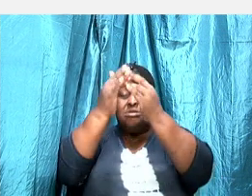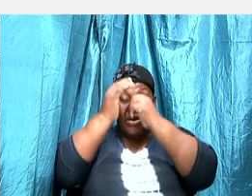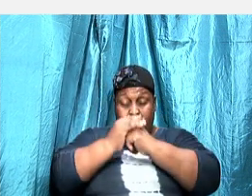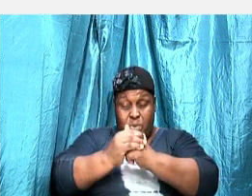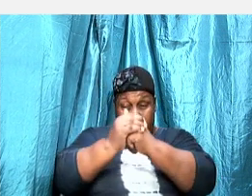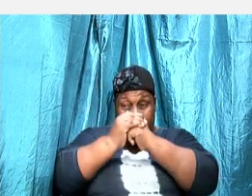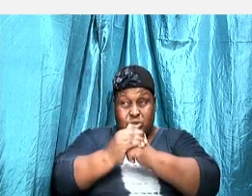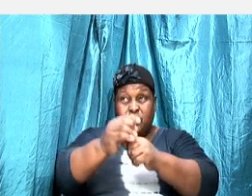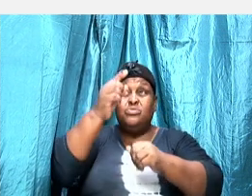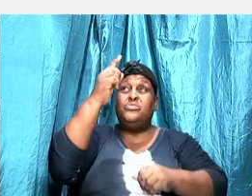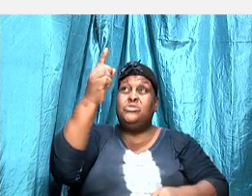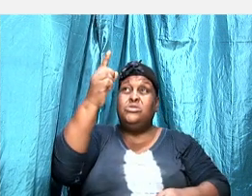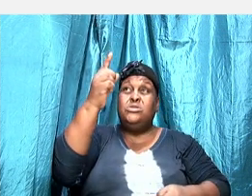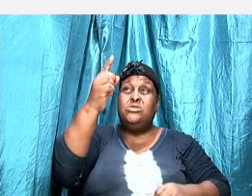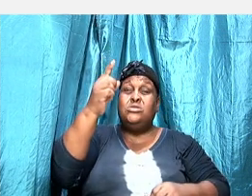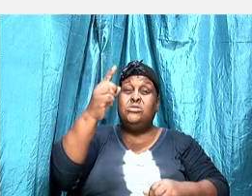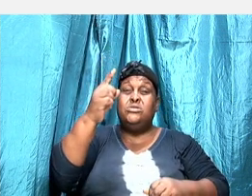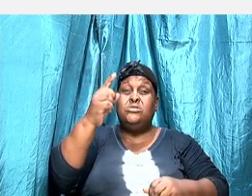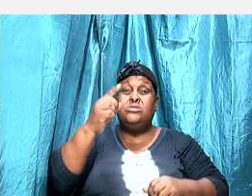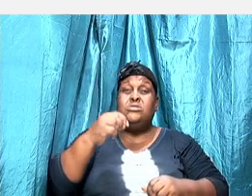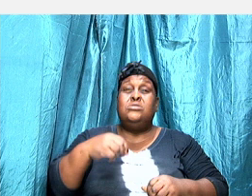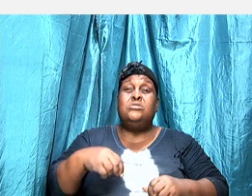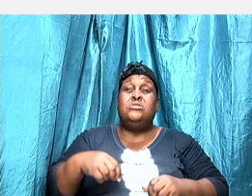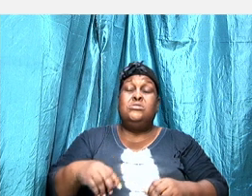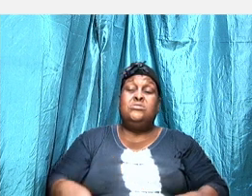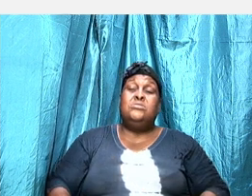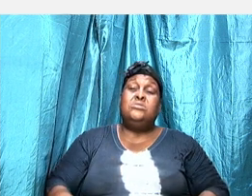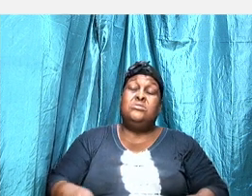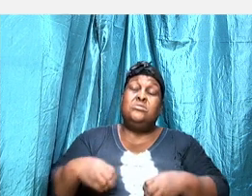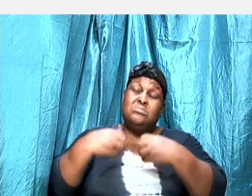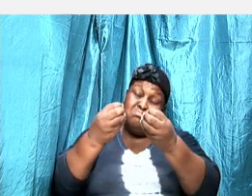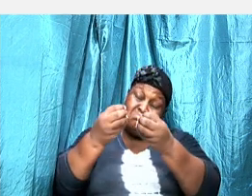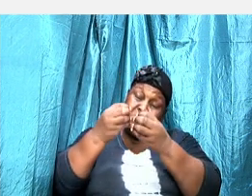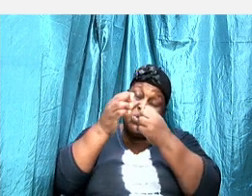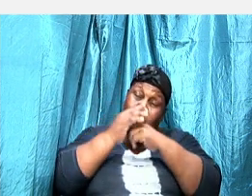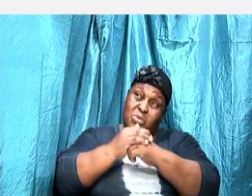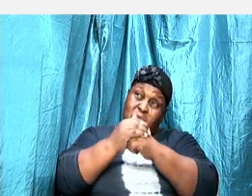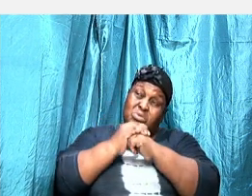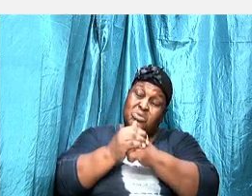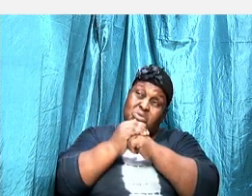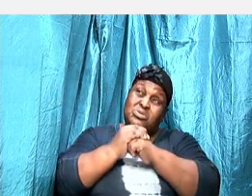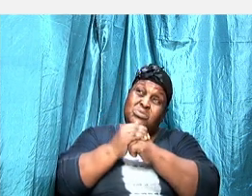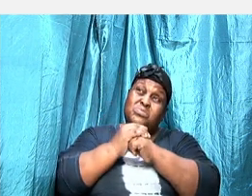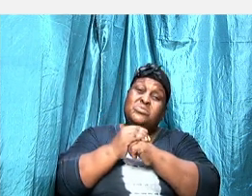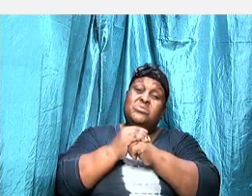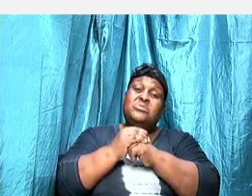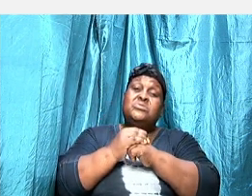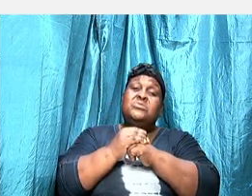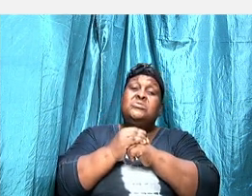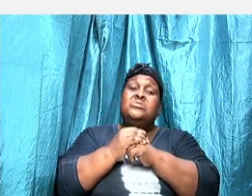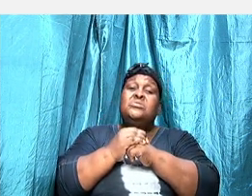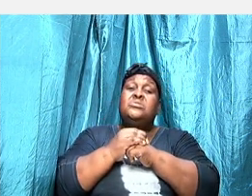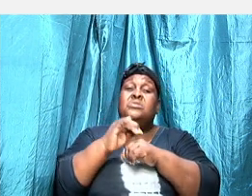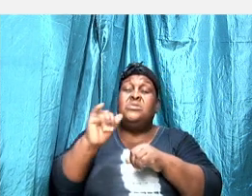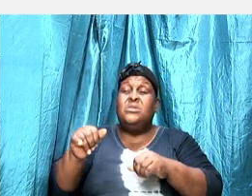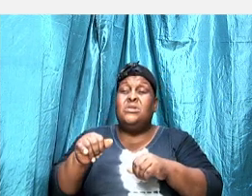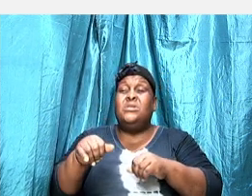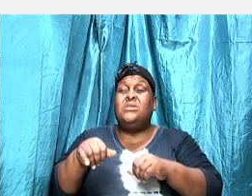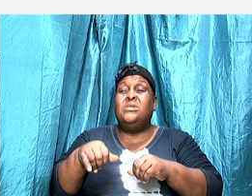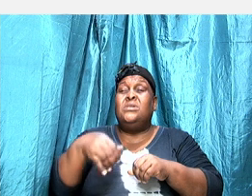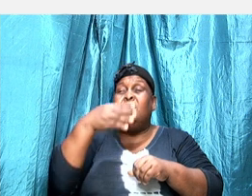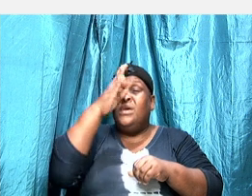we are to try to offer up worship that is, you know, in line